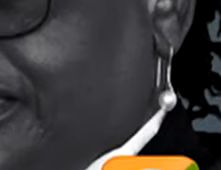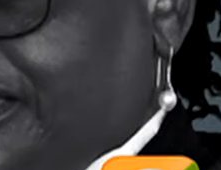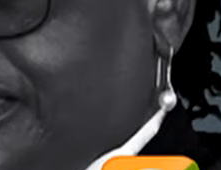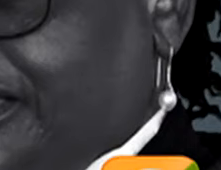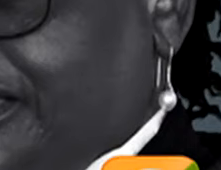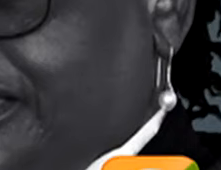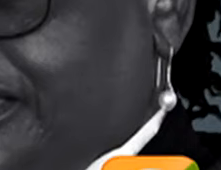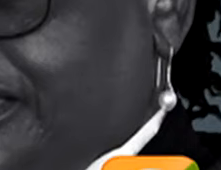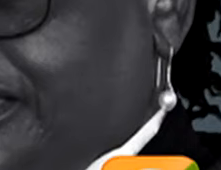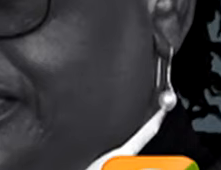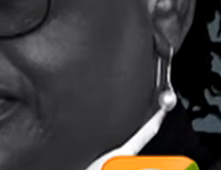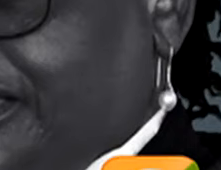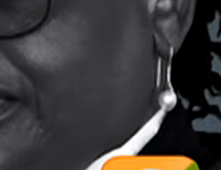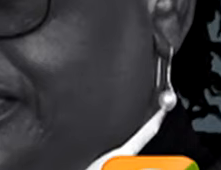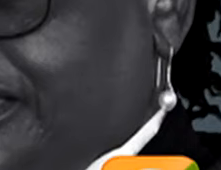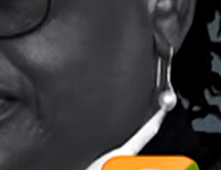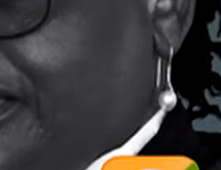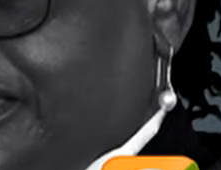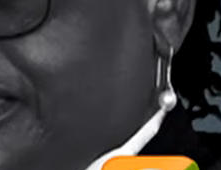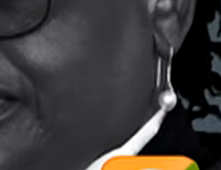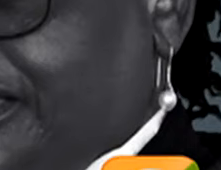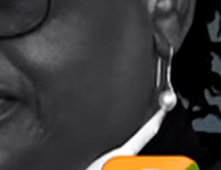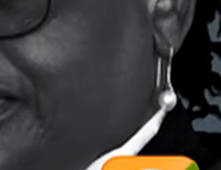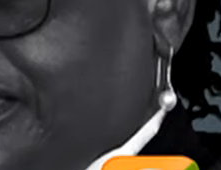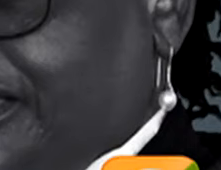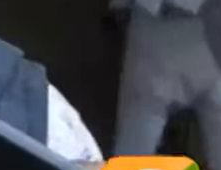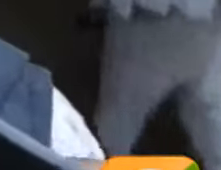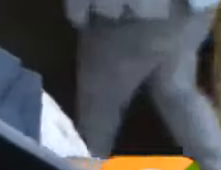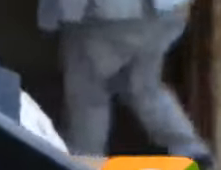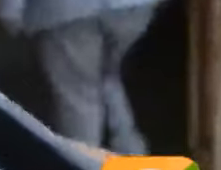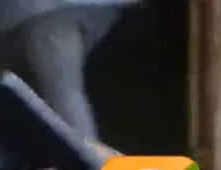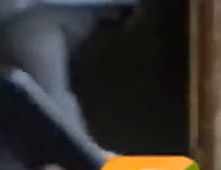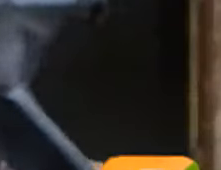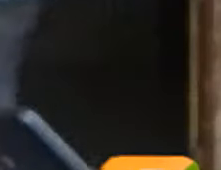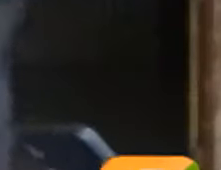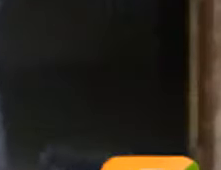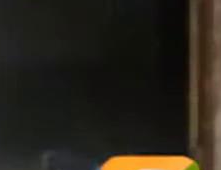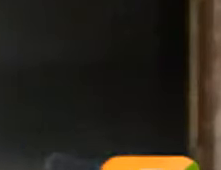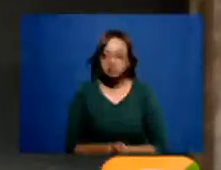powers conferred to the judge as a judicial officer.